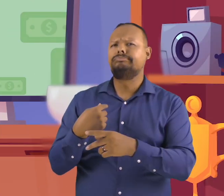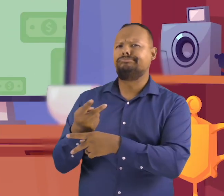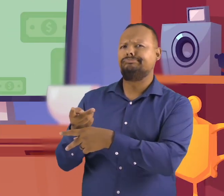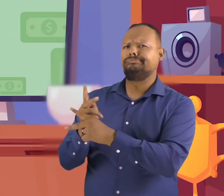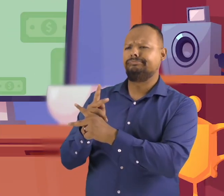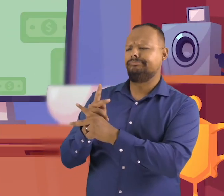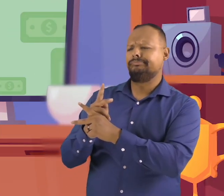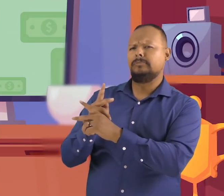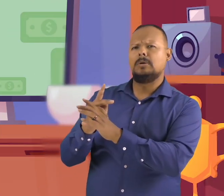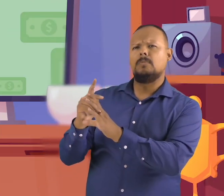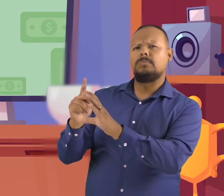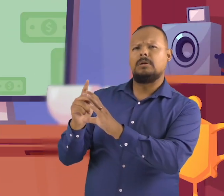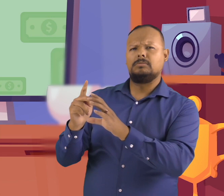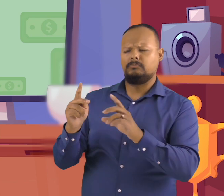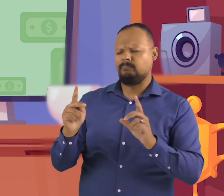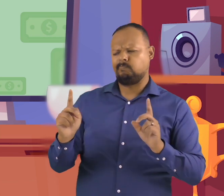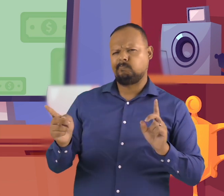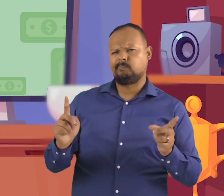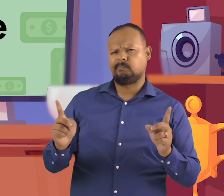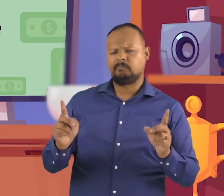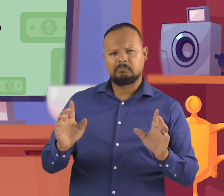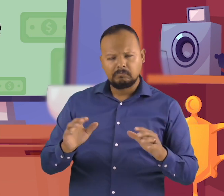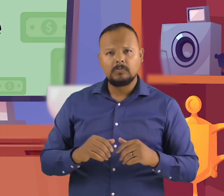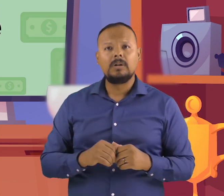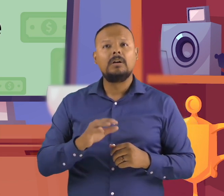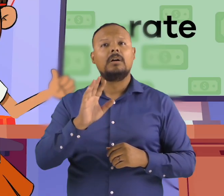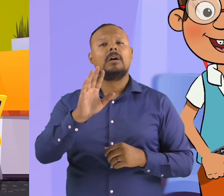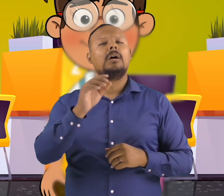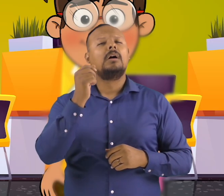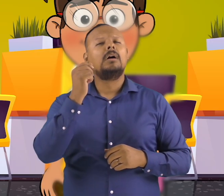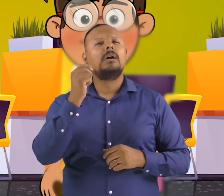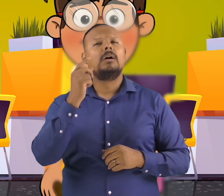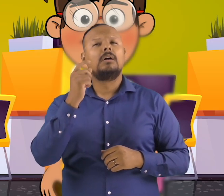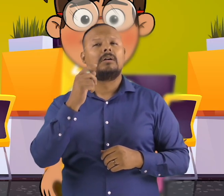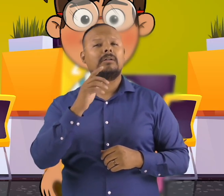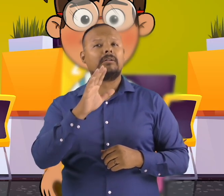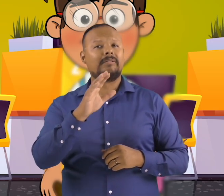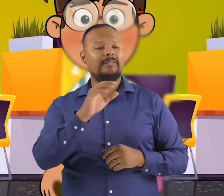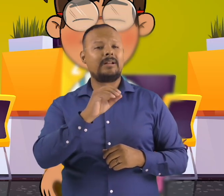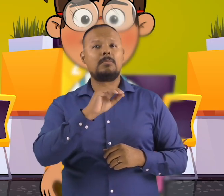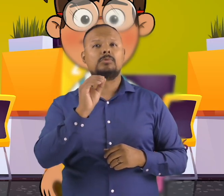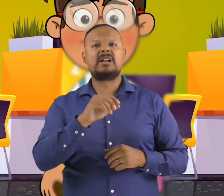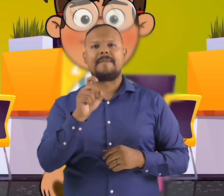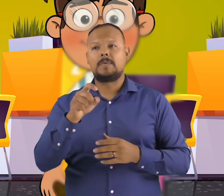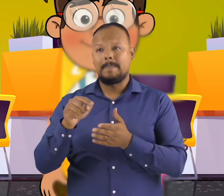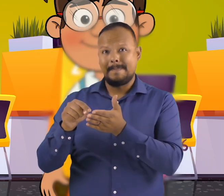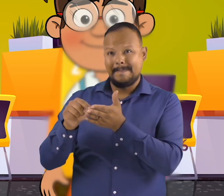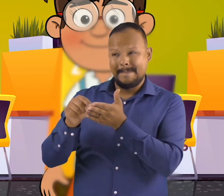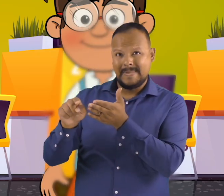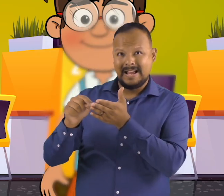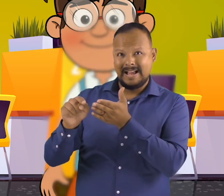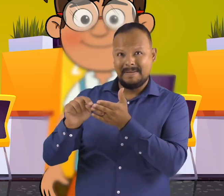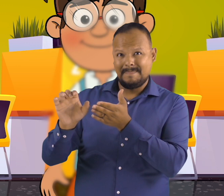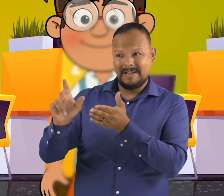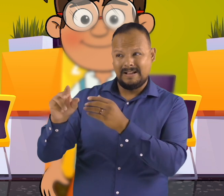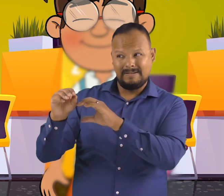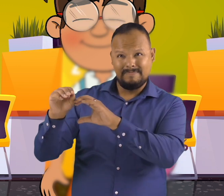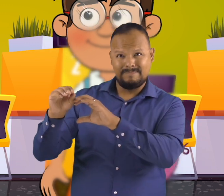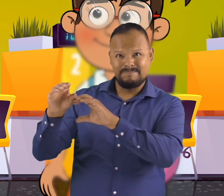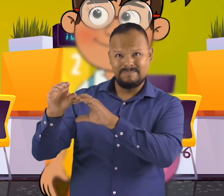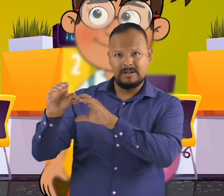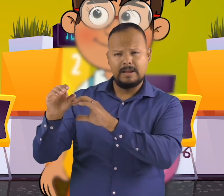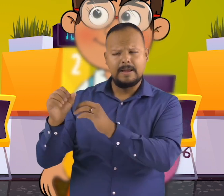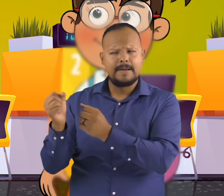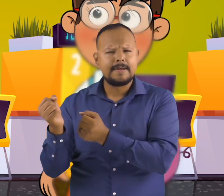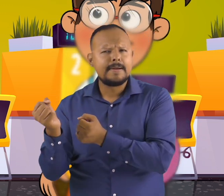Another term you should be familiar with is rate. The rate is the percentage a company or bank